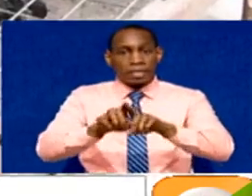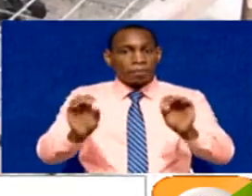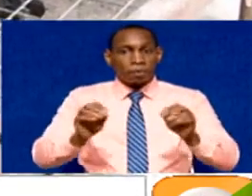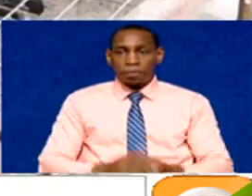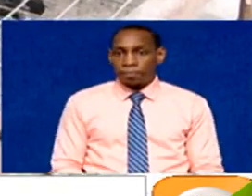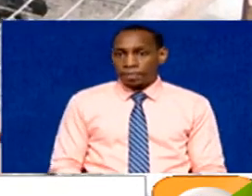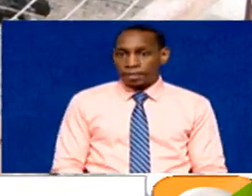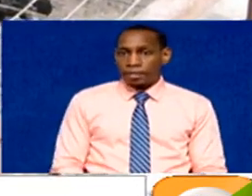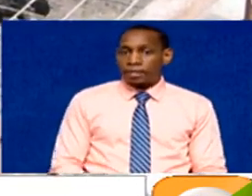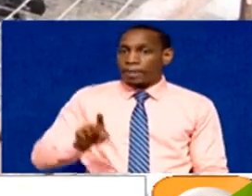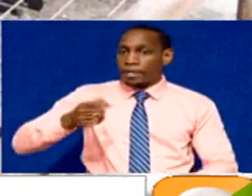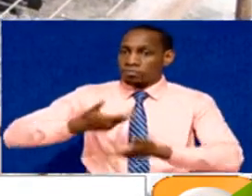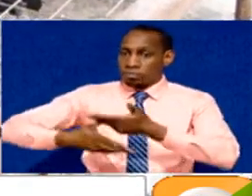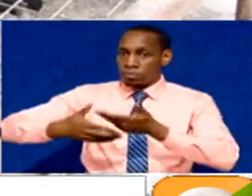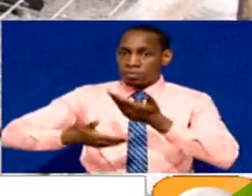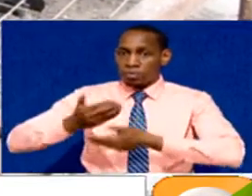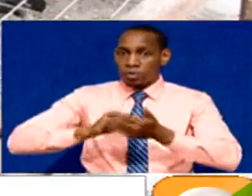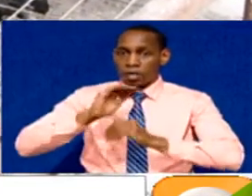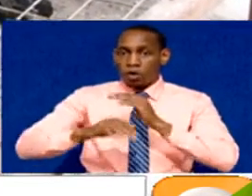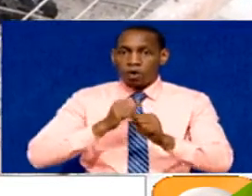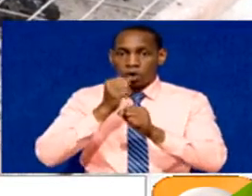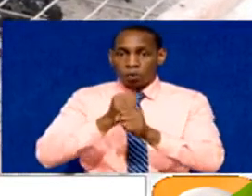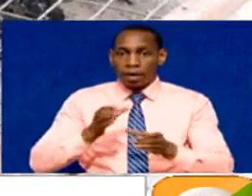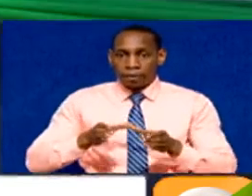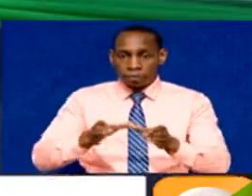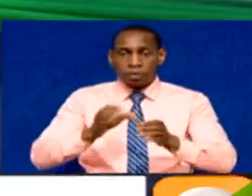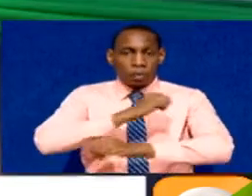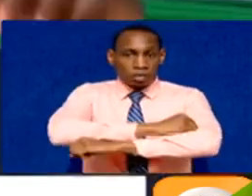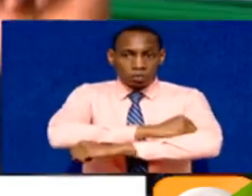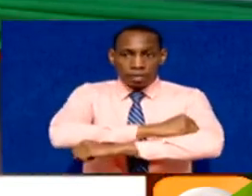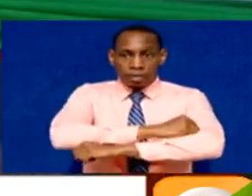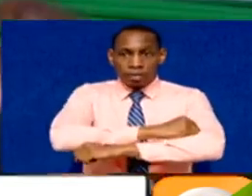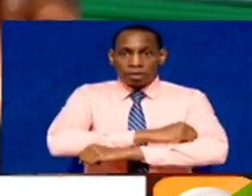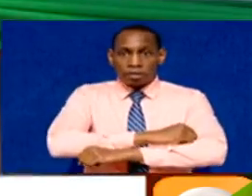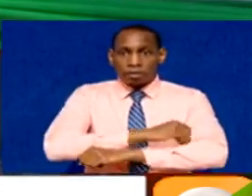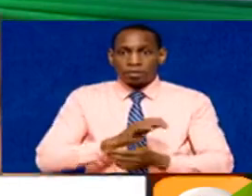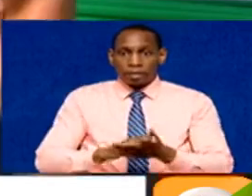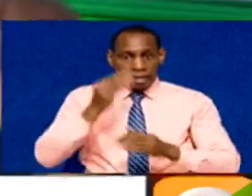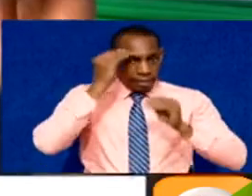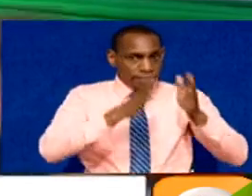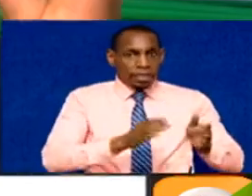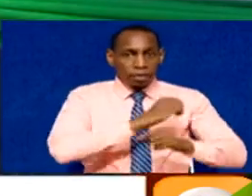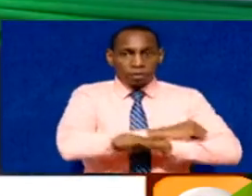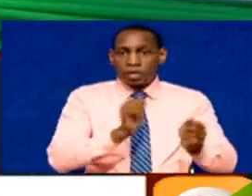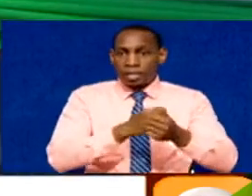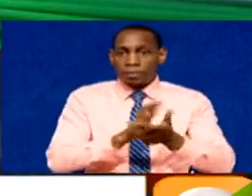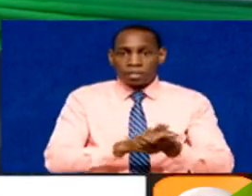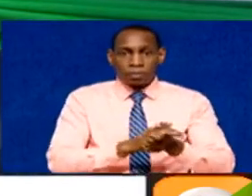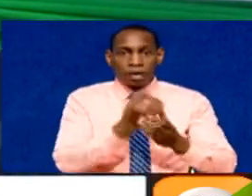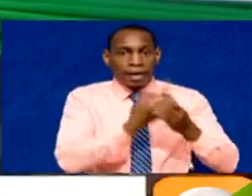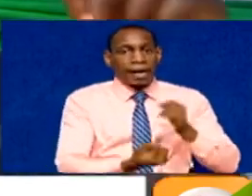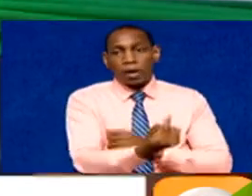event. We must engage with the entire workforce in the school. The principals of schools cannot stand